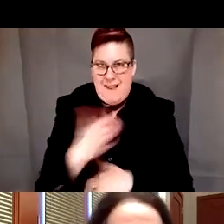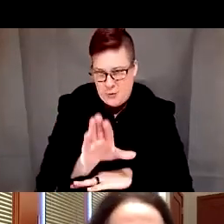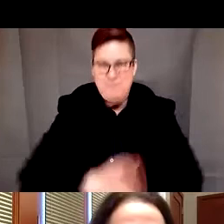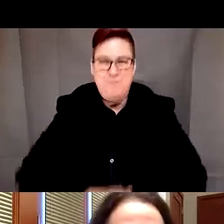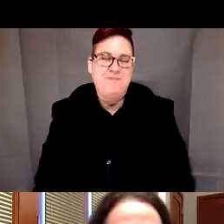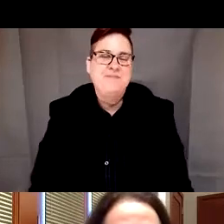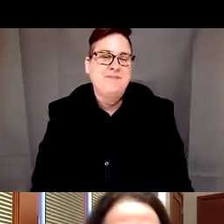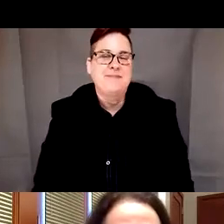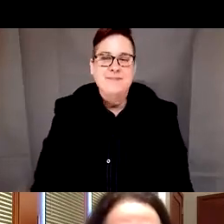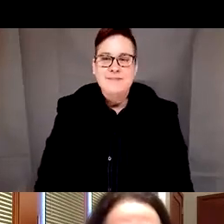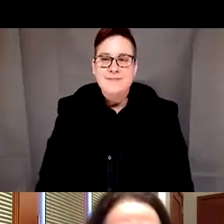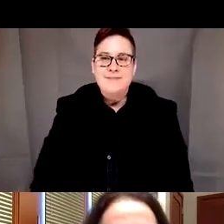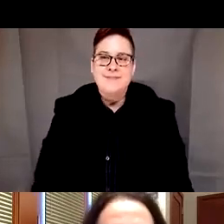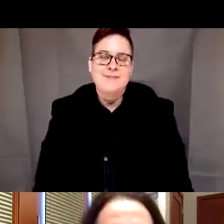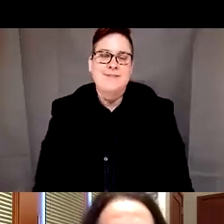afternoon.